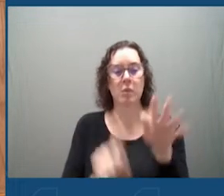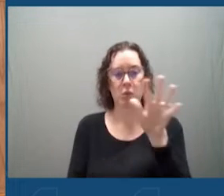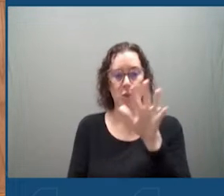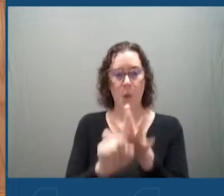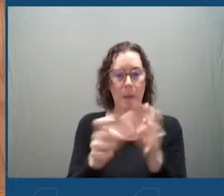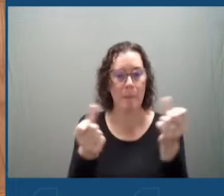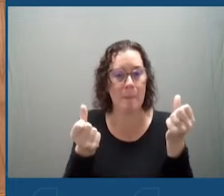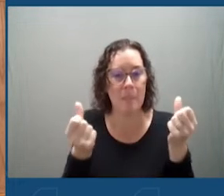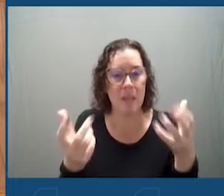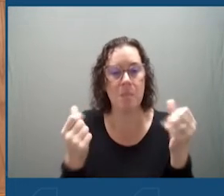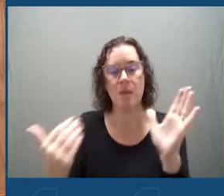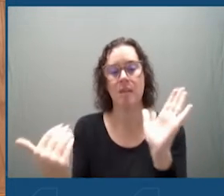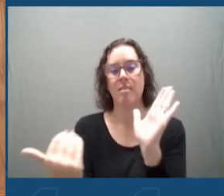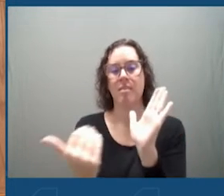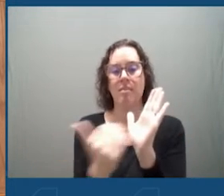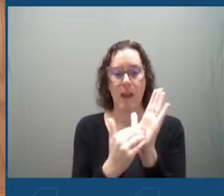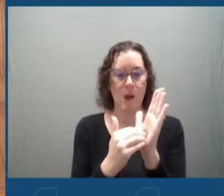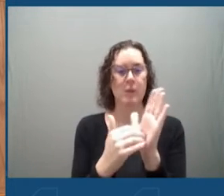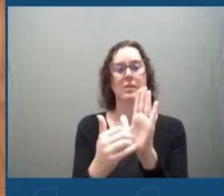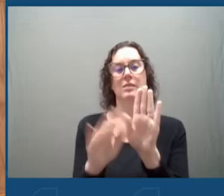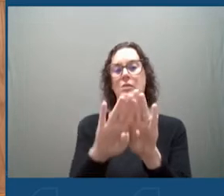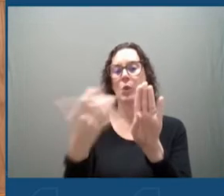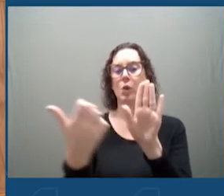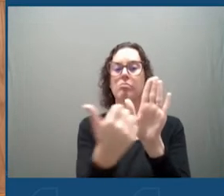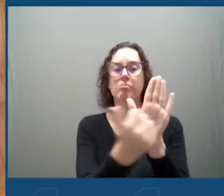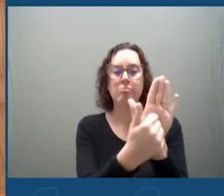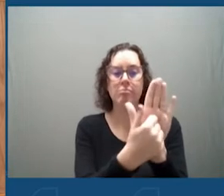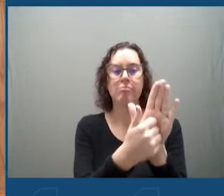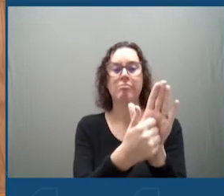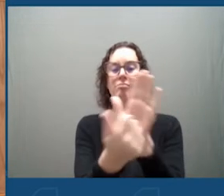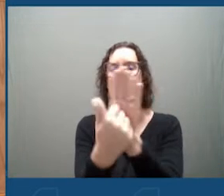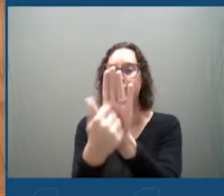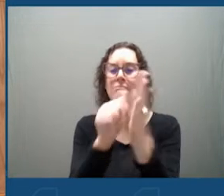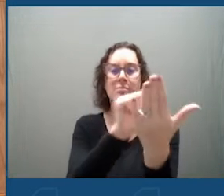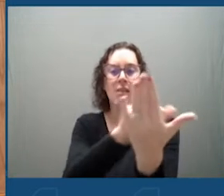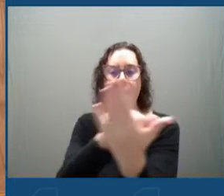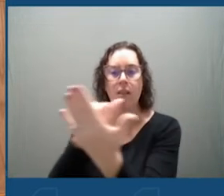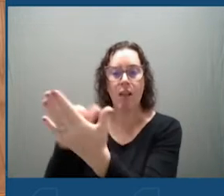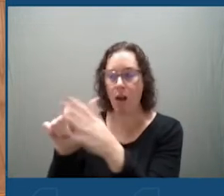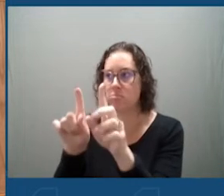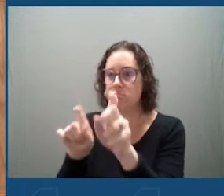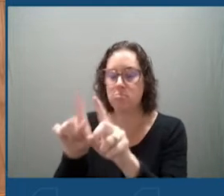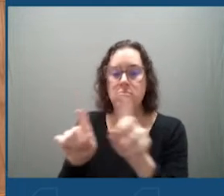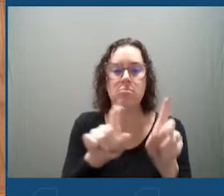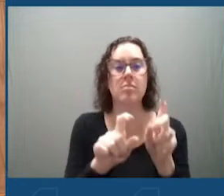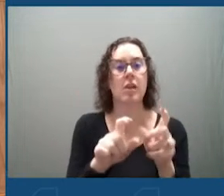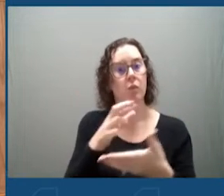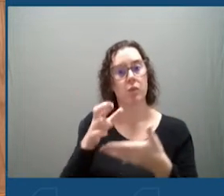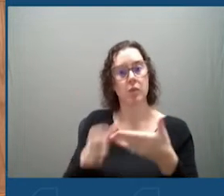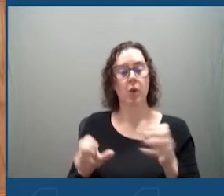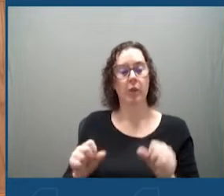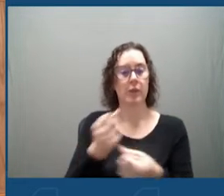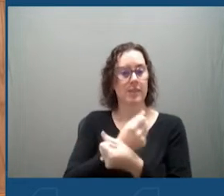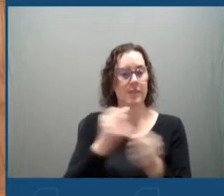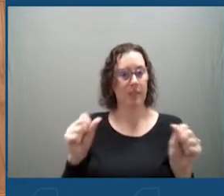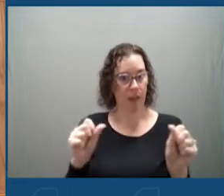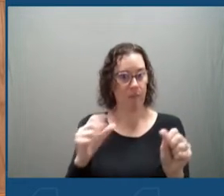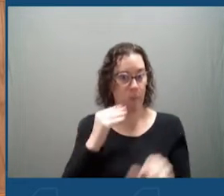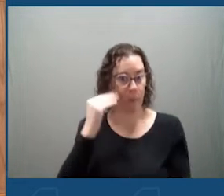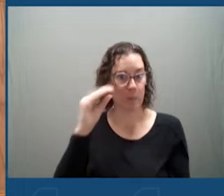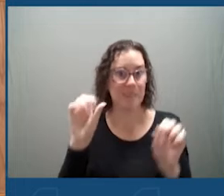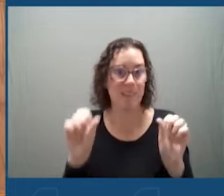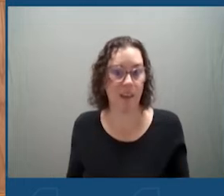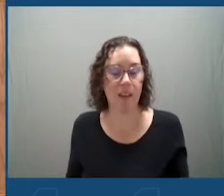doors in Bedford-Stuyvesant and East Flatbush and in Canarsie. And as a result of that, we were able to save individuals' homes. Most